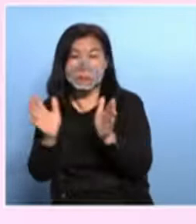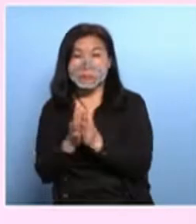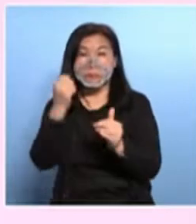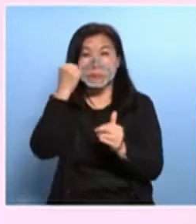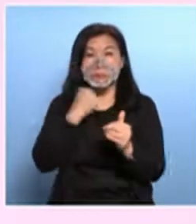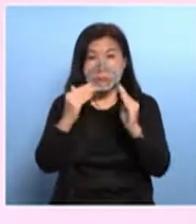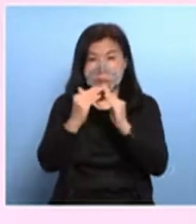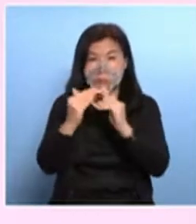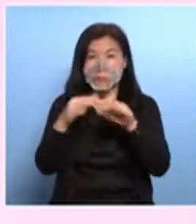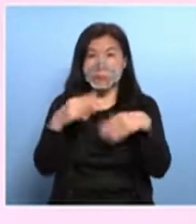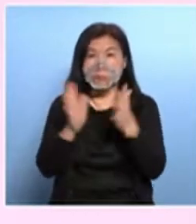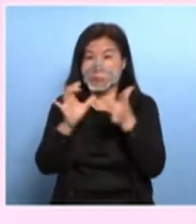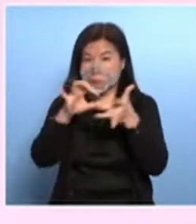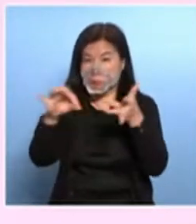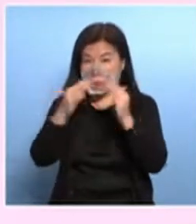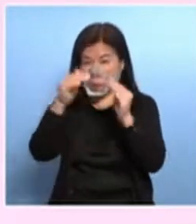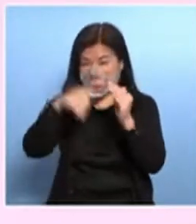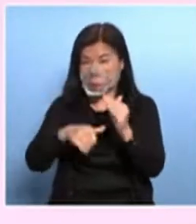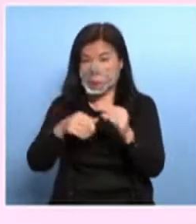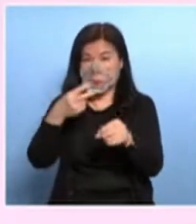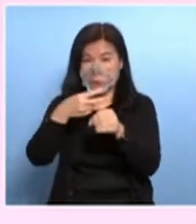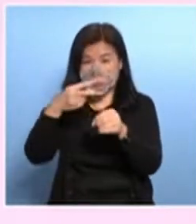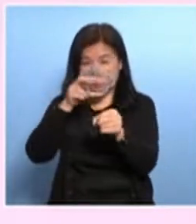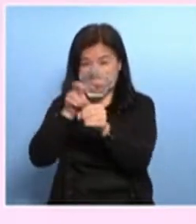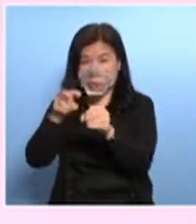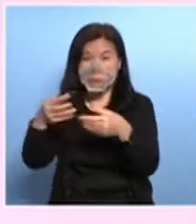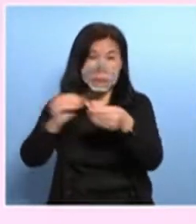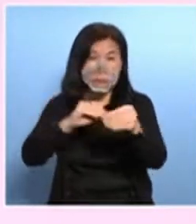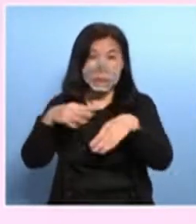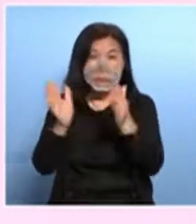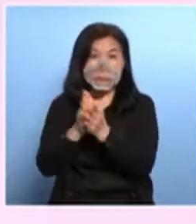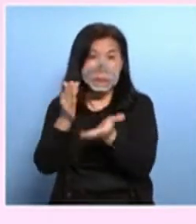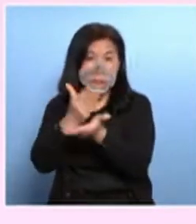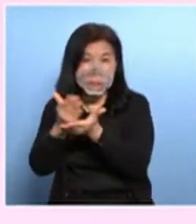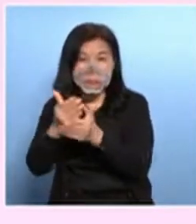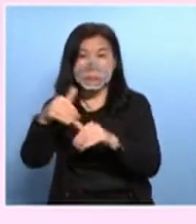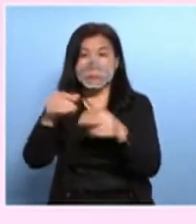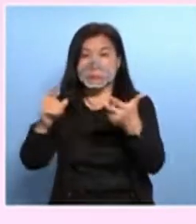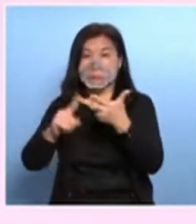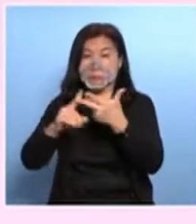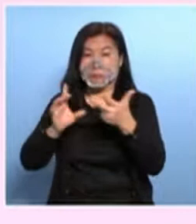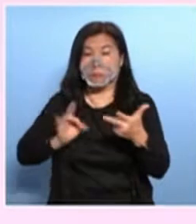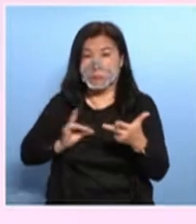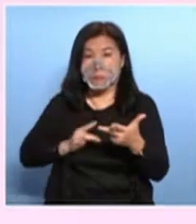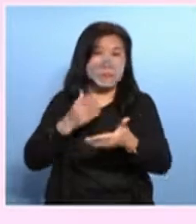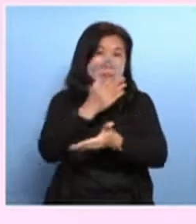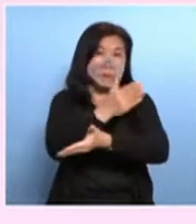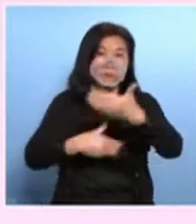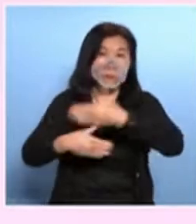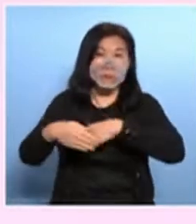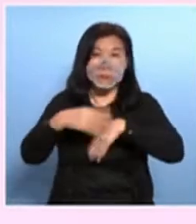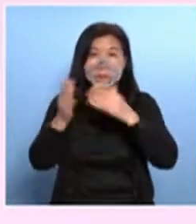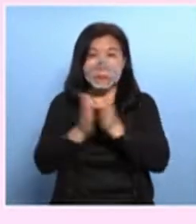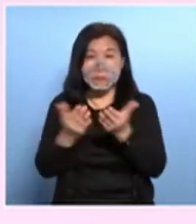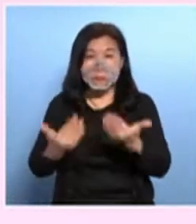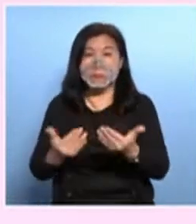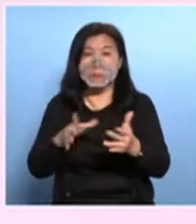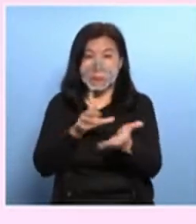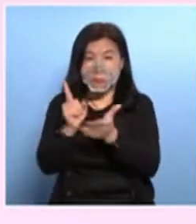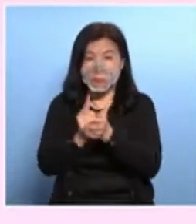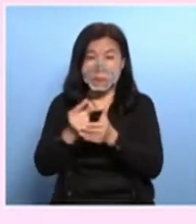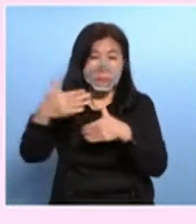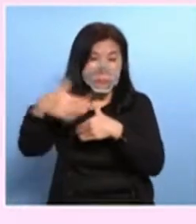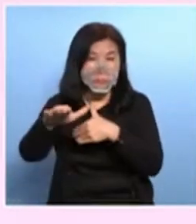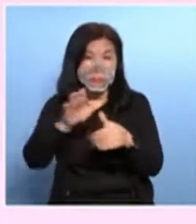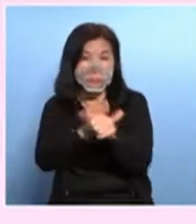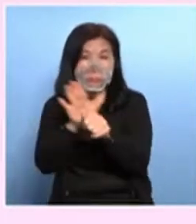the pilot scheme on residential care service voucher for the elderly, and the pilot scheme on professional